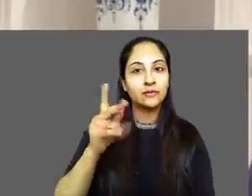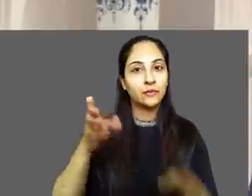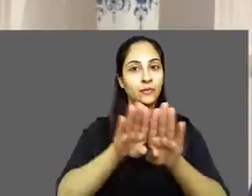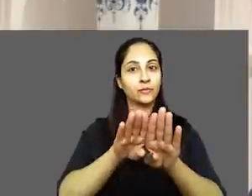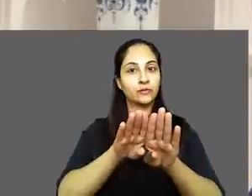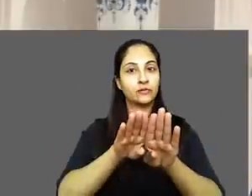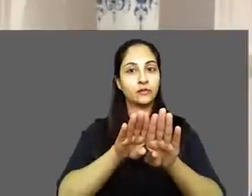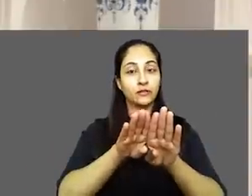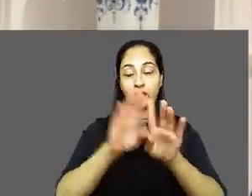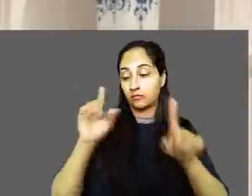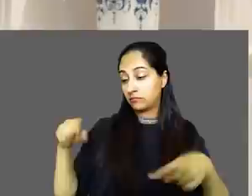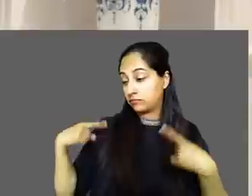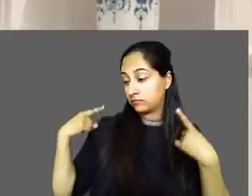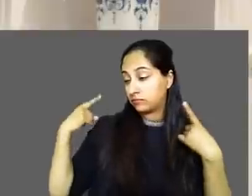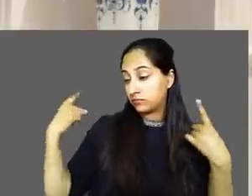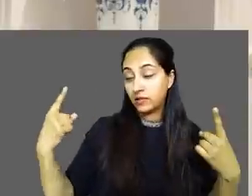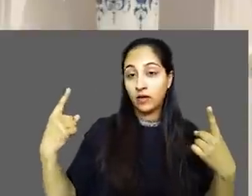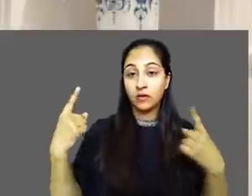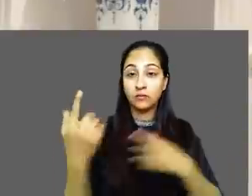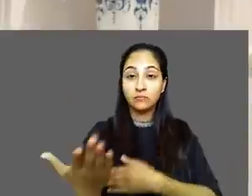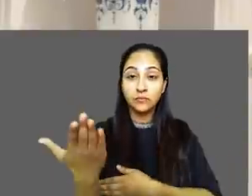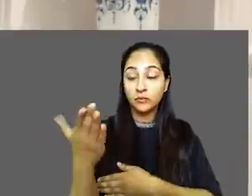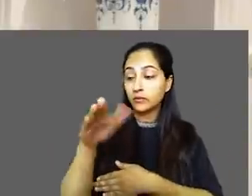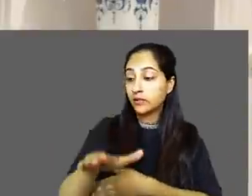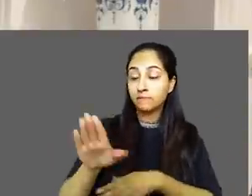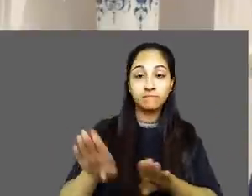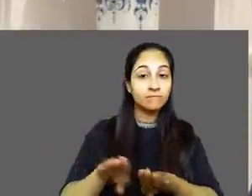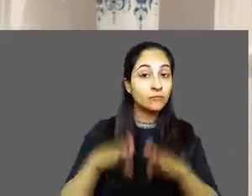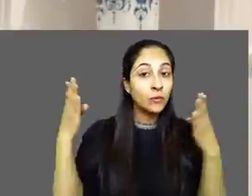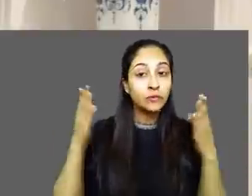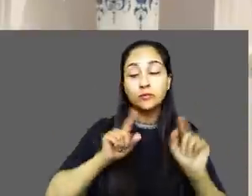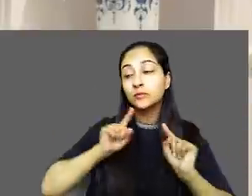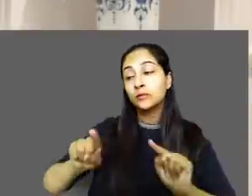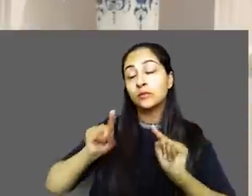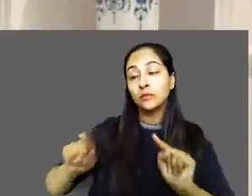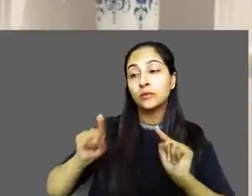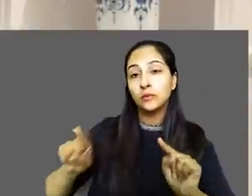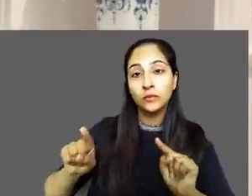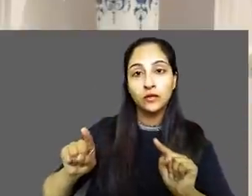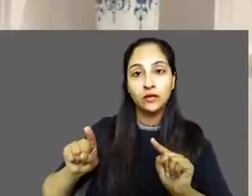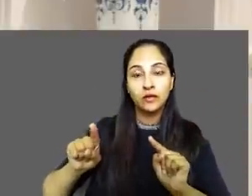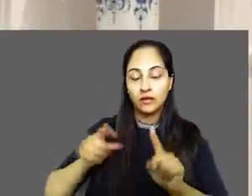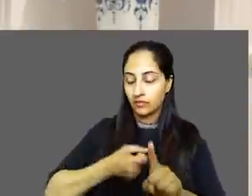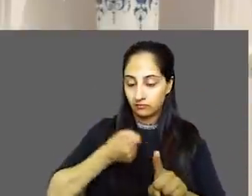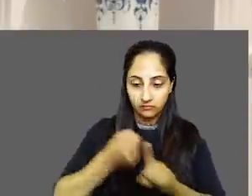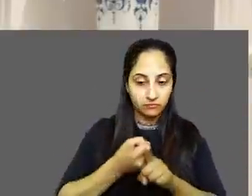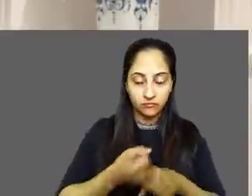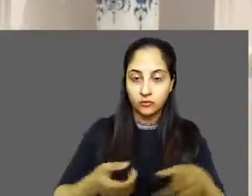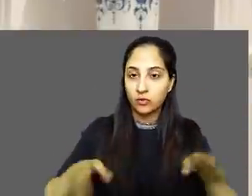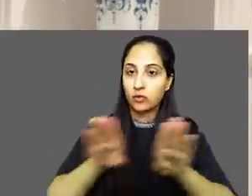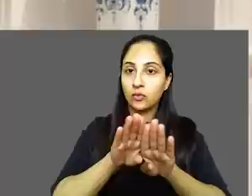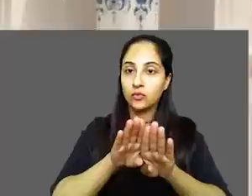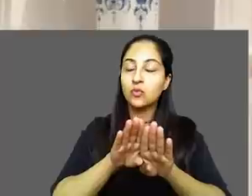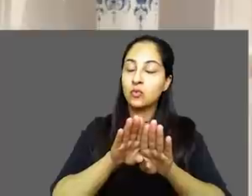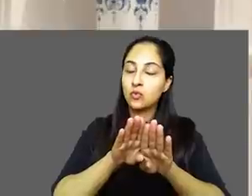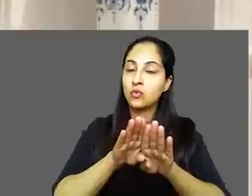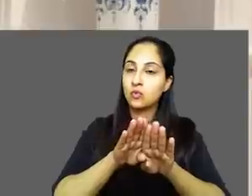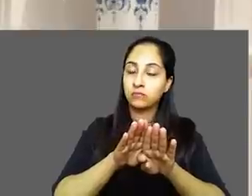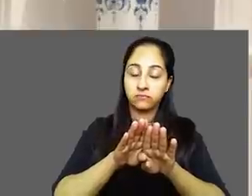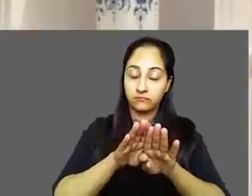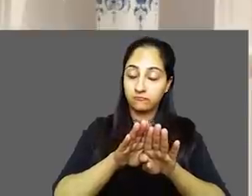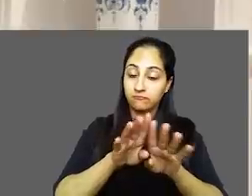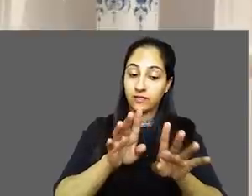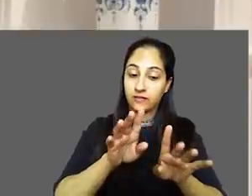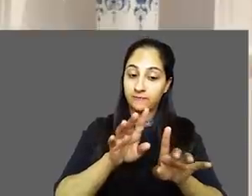evening, and to suddenly make a decision to temporarily close down Jamaat Khanas, those things really weighed heavily on